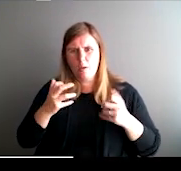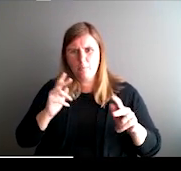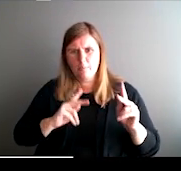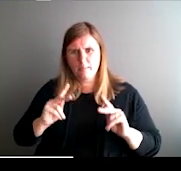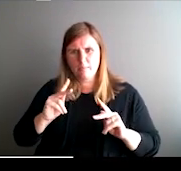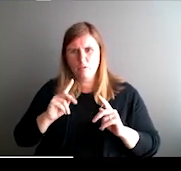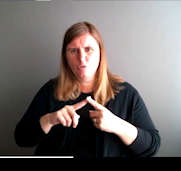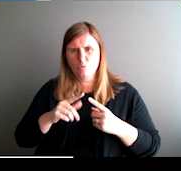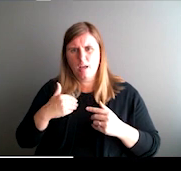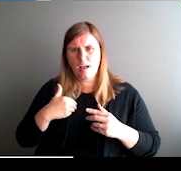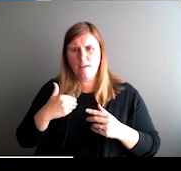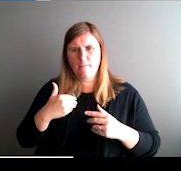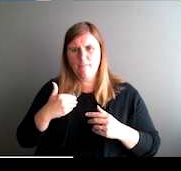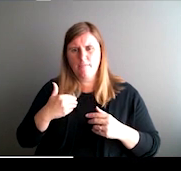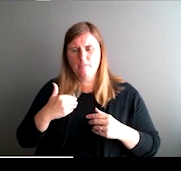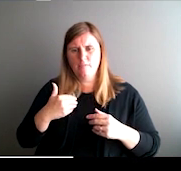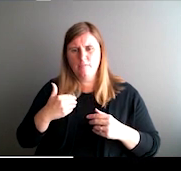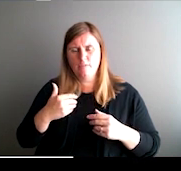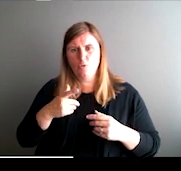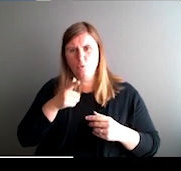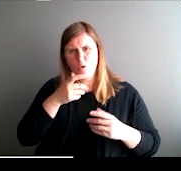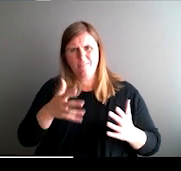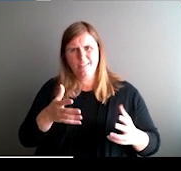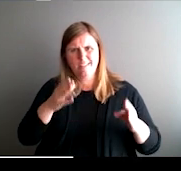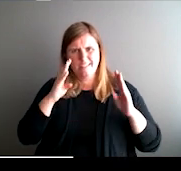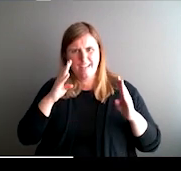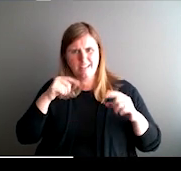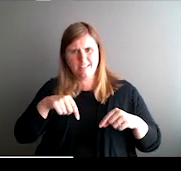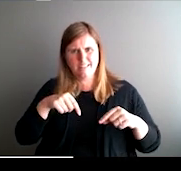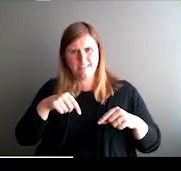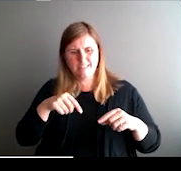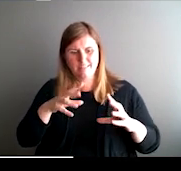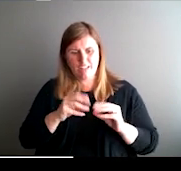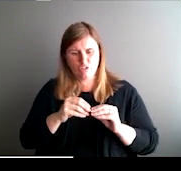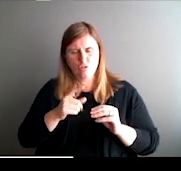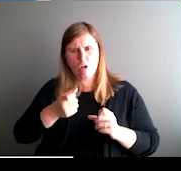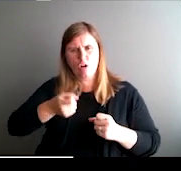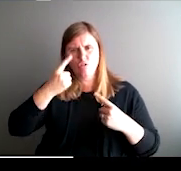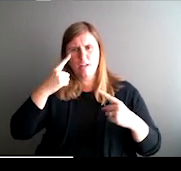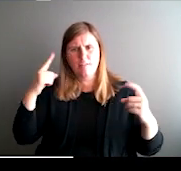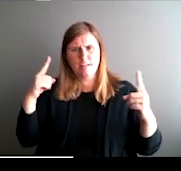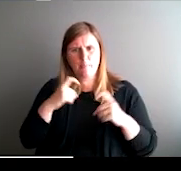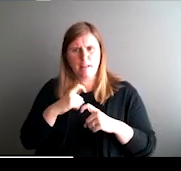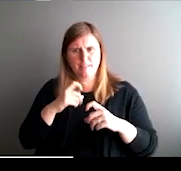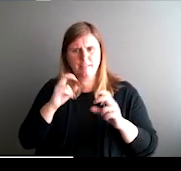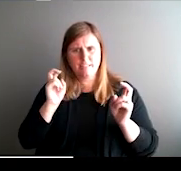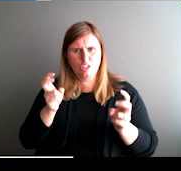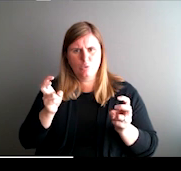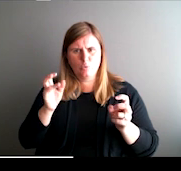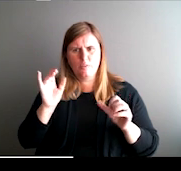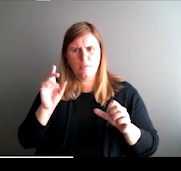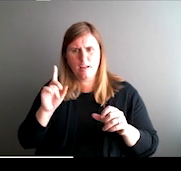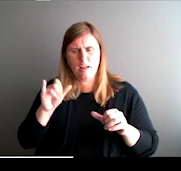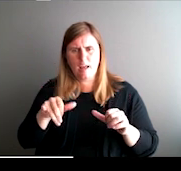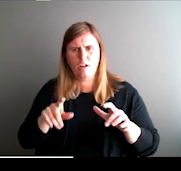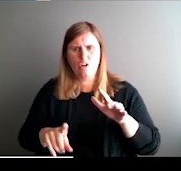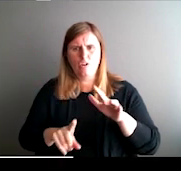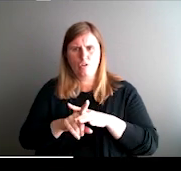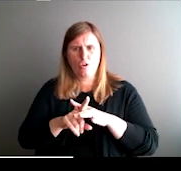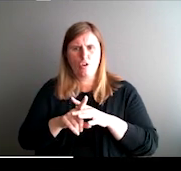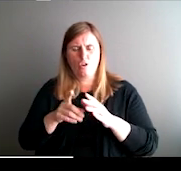to have attended this session to understand some of the complexities and some of the issues that do